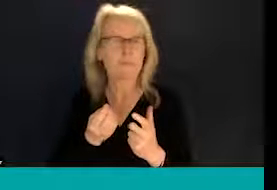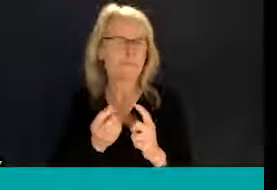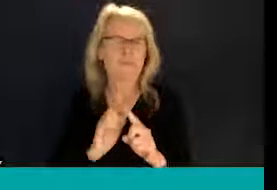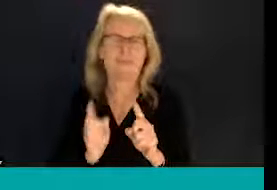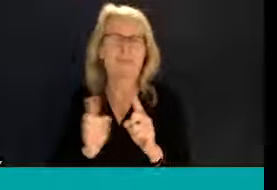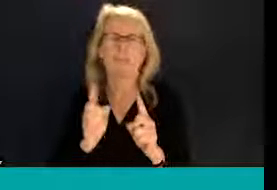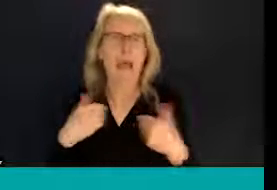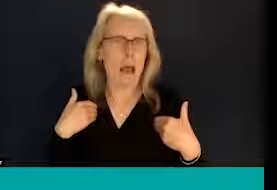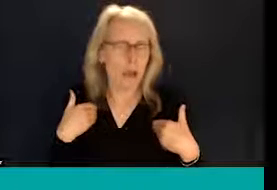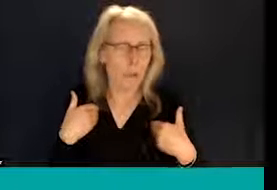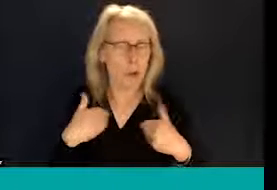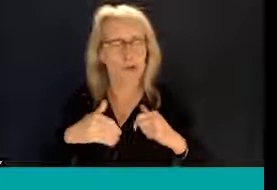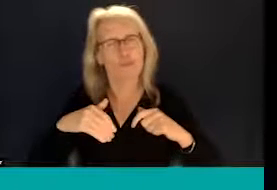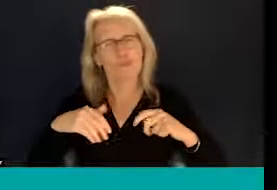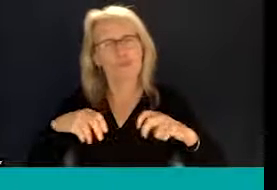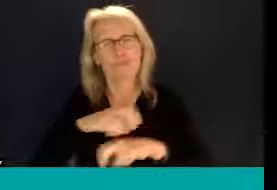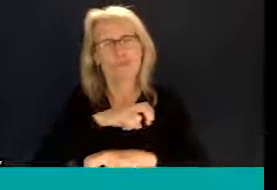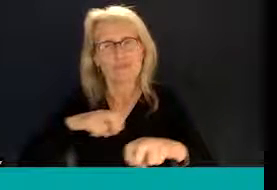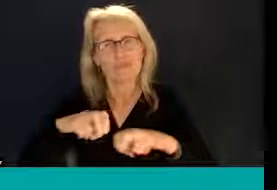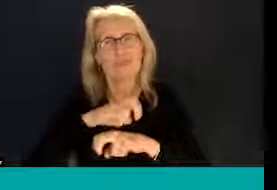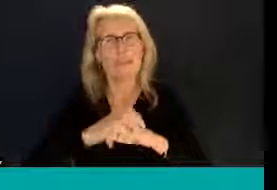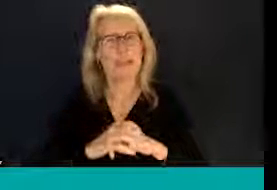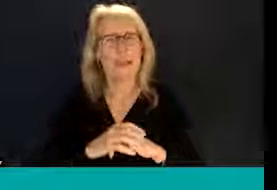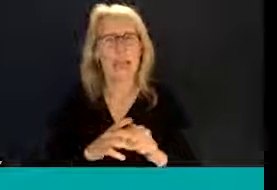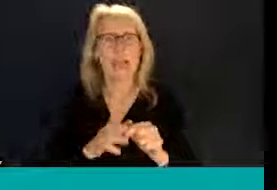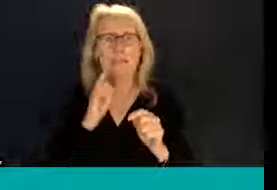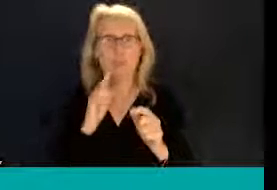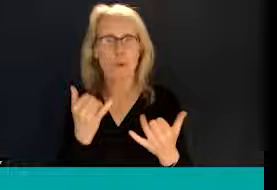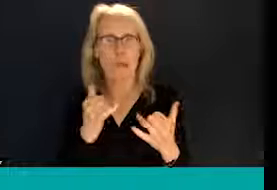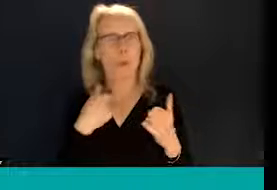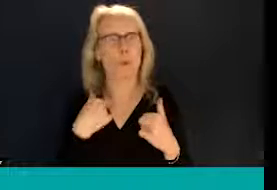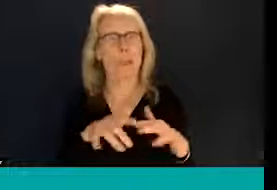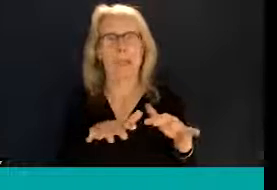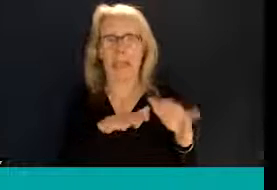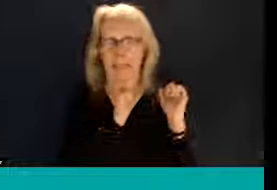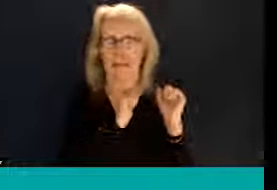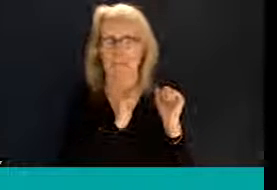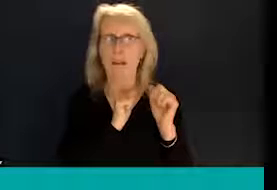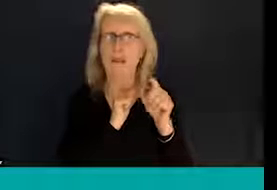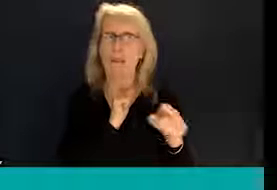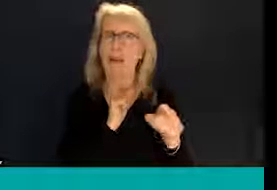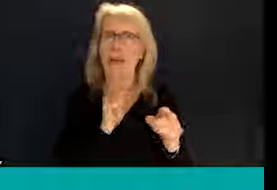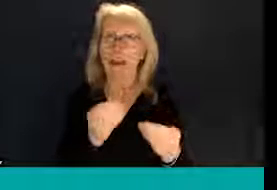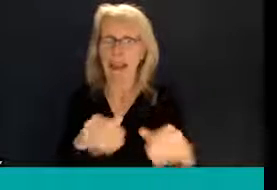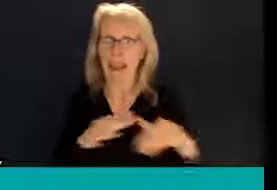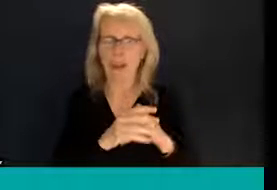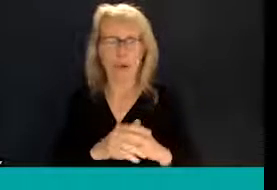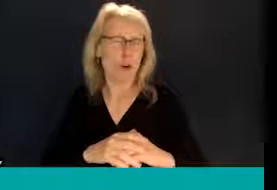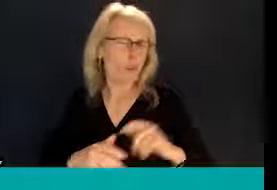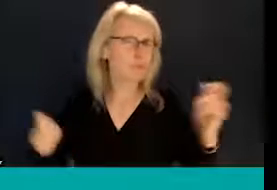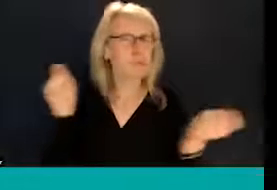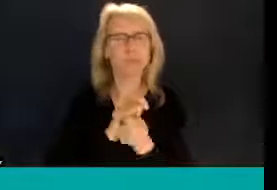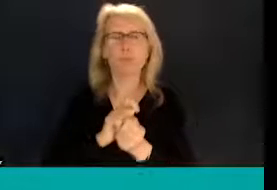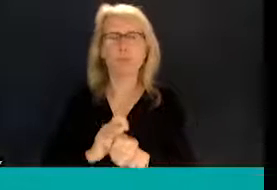livestock. If we were to leave all of those fields today, it would still take centuries for each